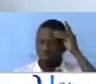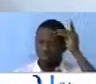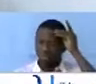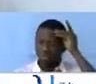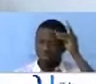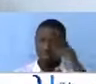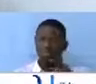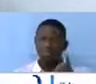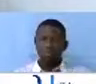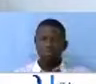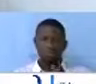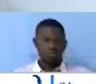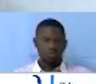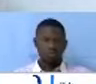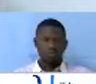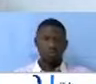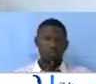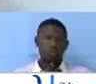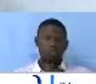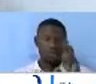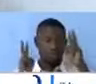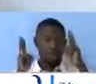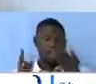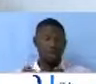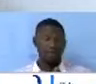again, he has interest on Mr. Gay.